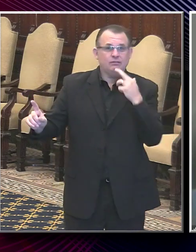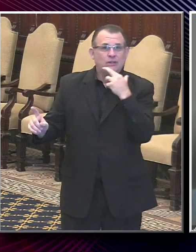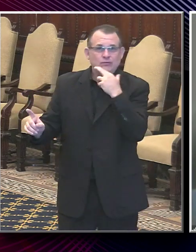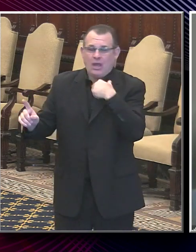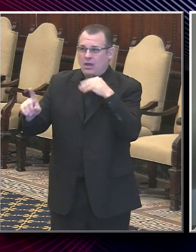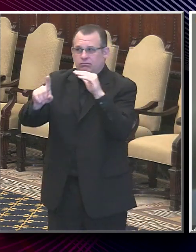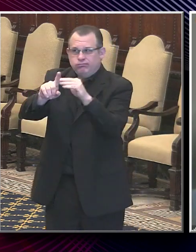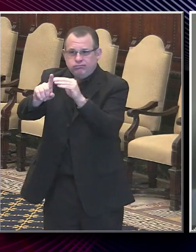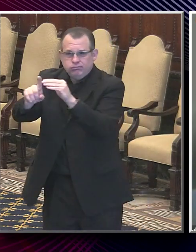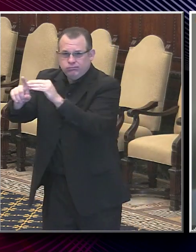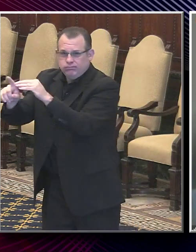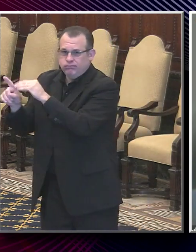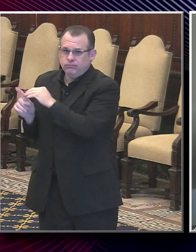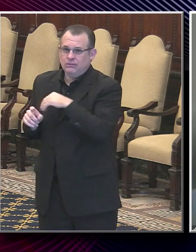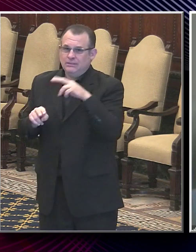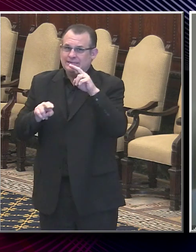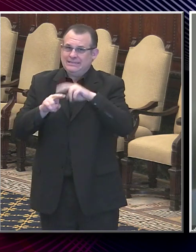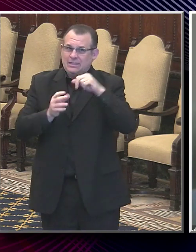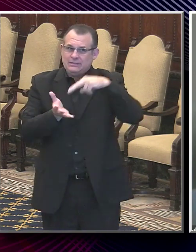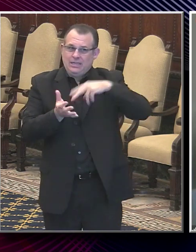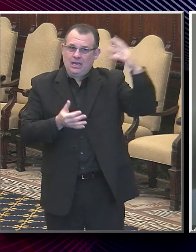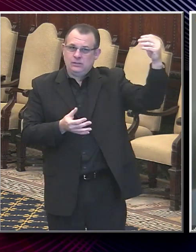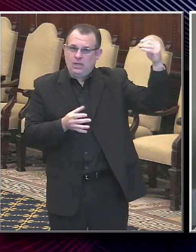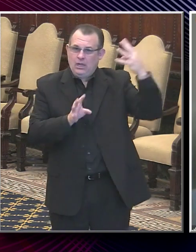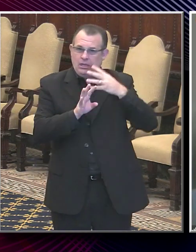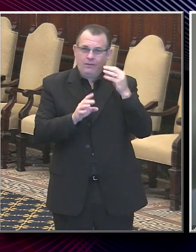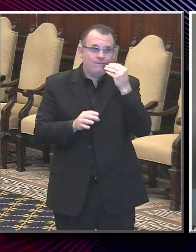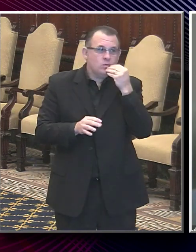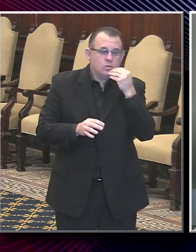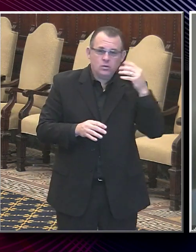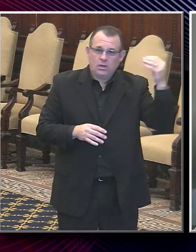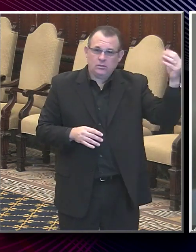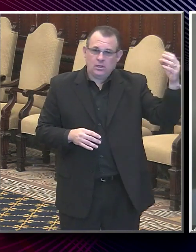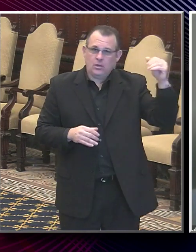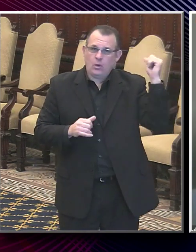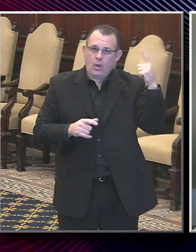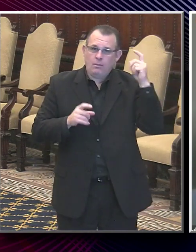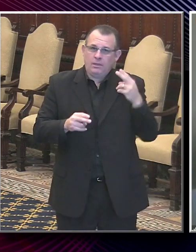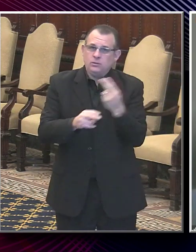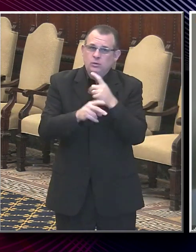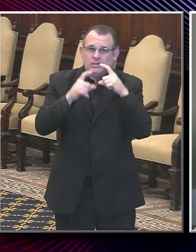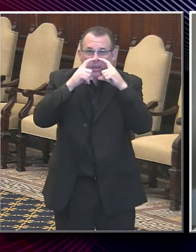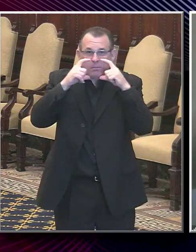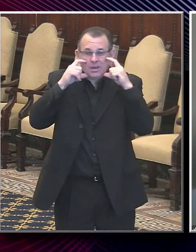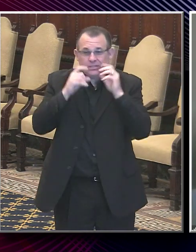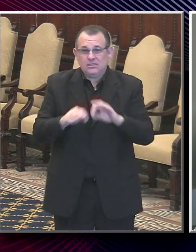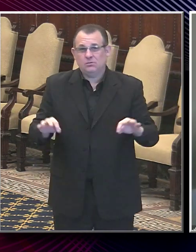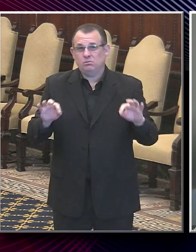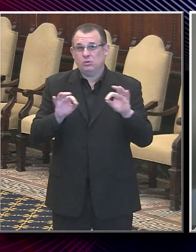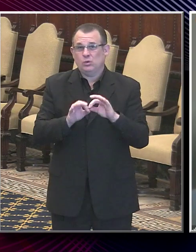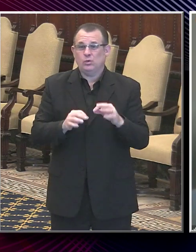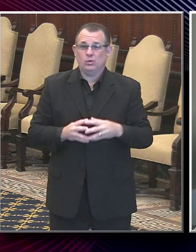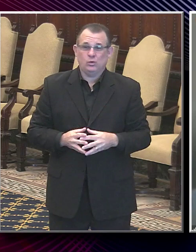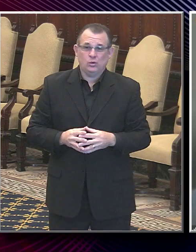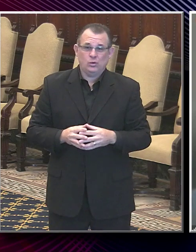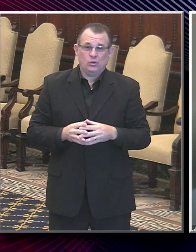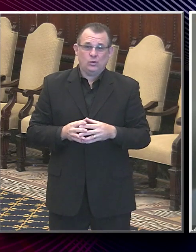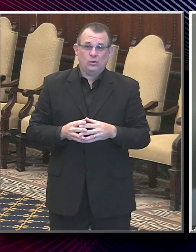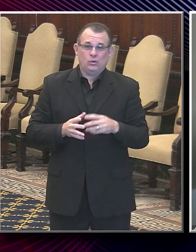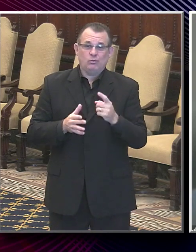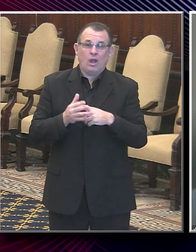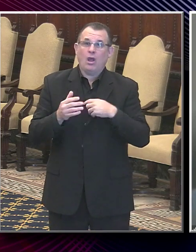wait outside while they're waiting for their food, and everyone's going to be required to wear masks. This is what I consider to be the first